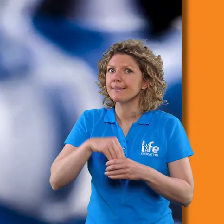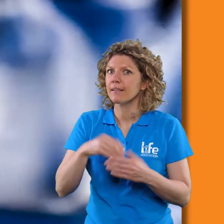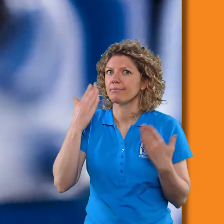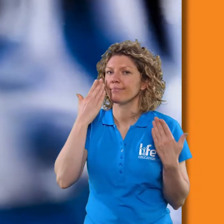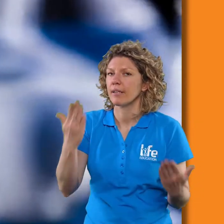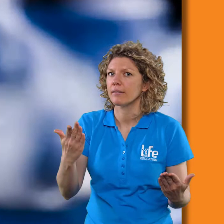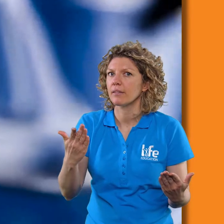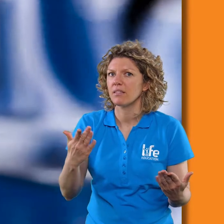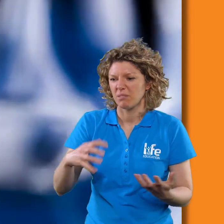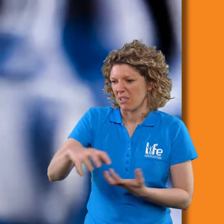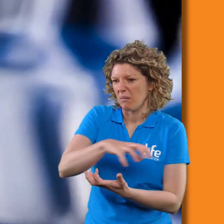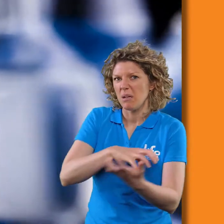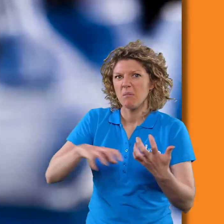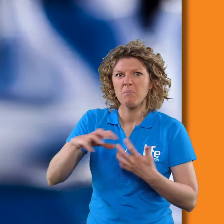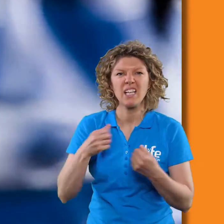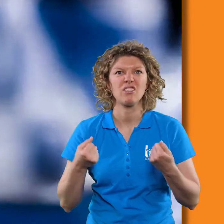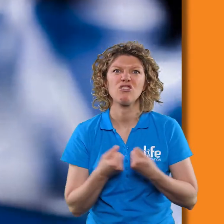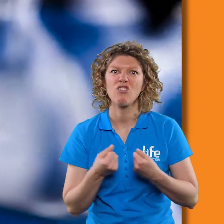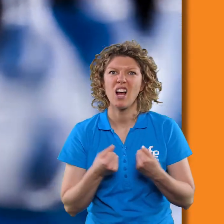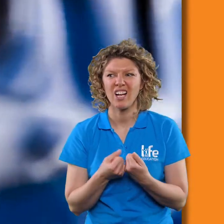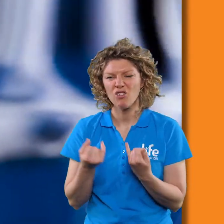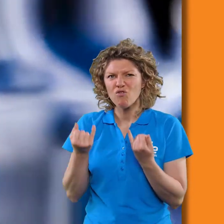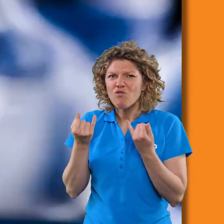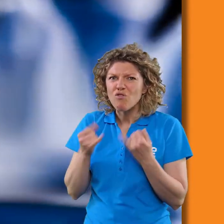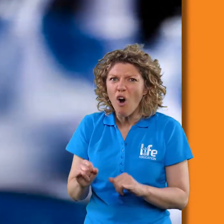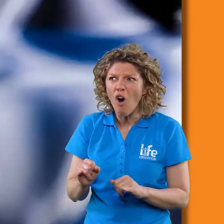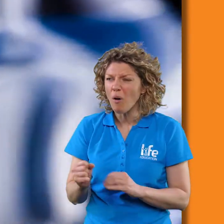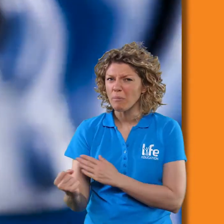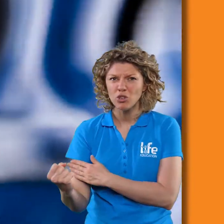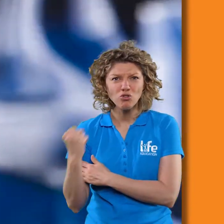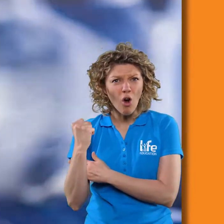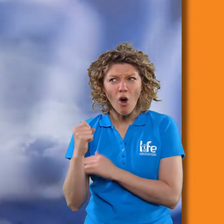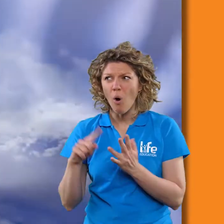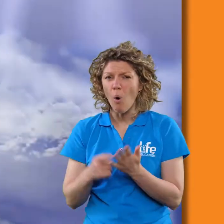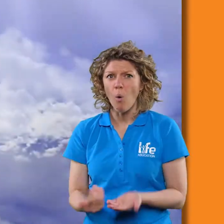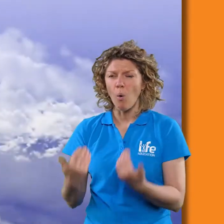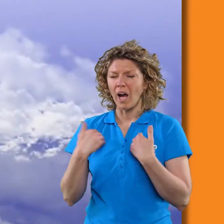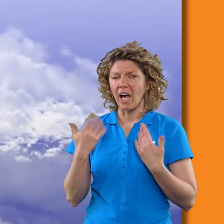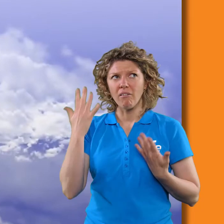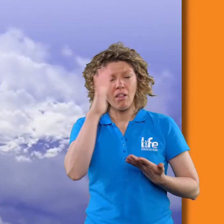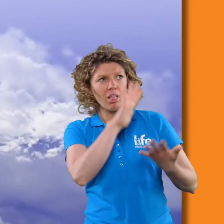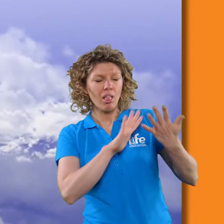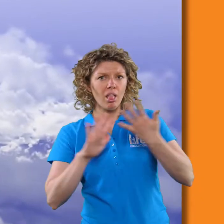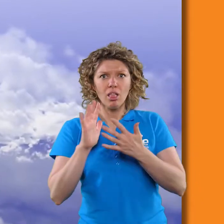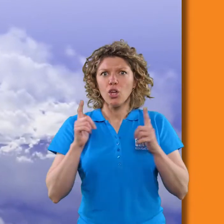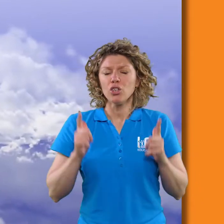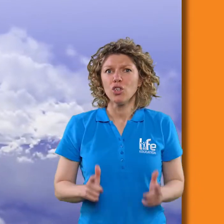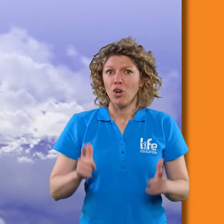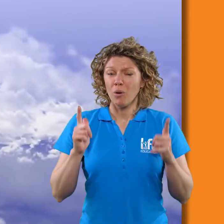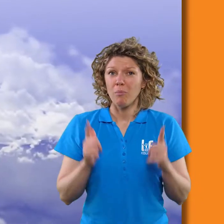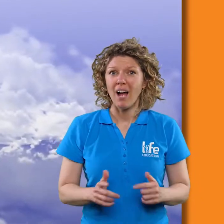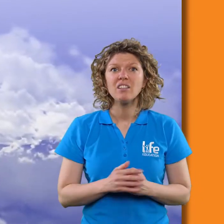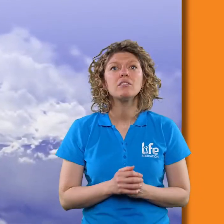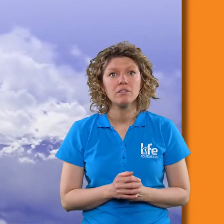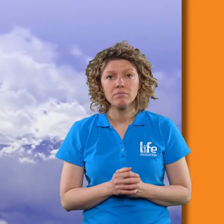or substances that may be stronger or produce unknown effects. And if a person mixes these drugs with other